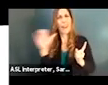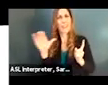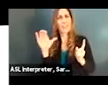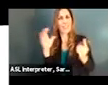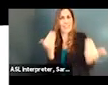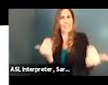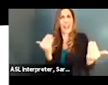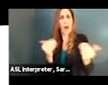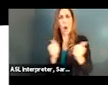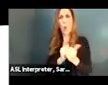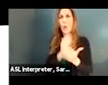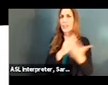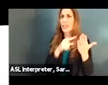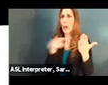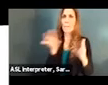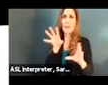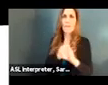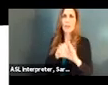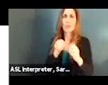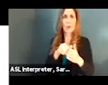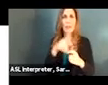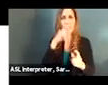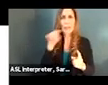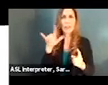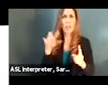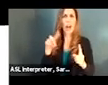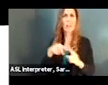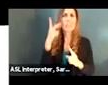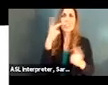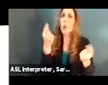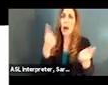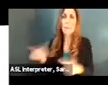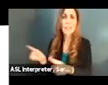in your intervention with the child to see what happens.